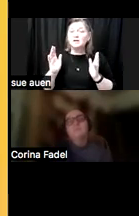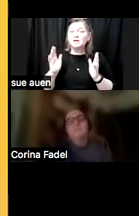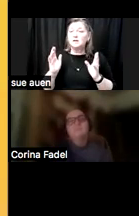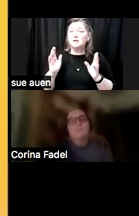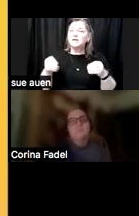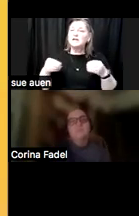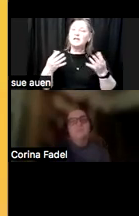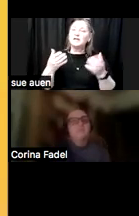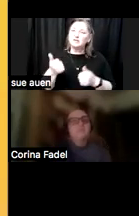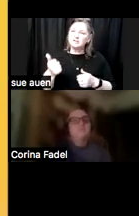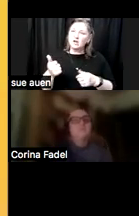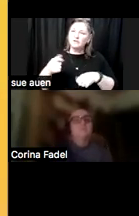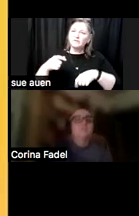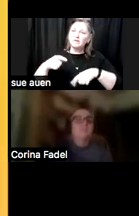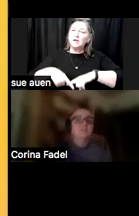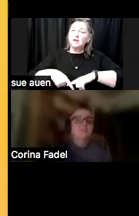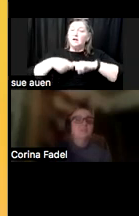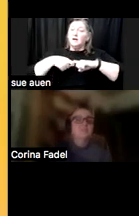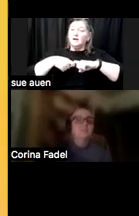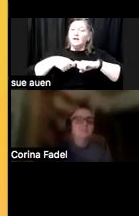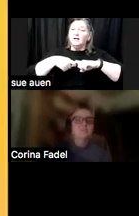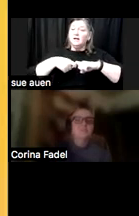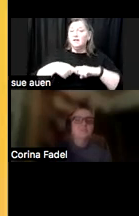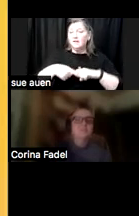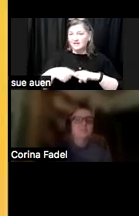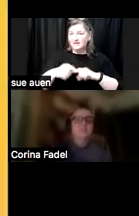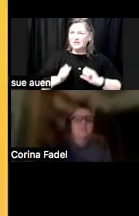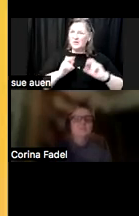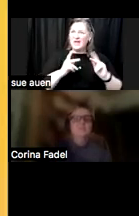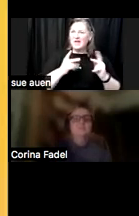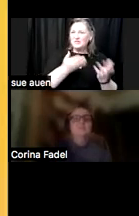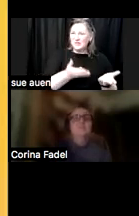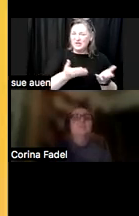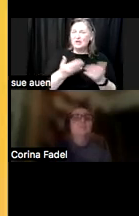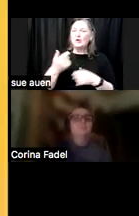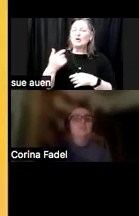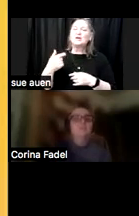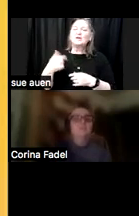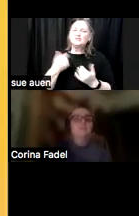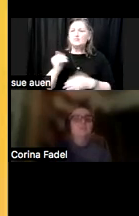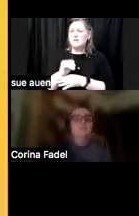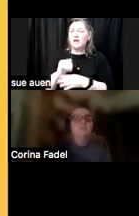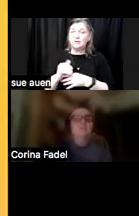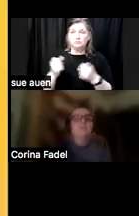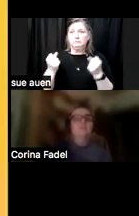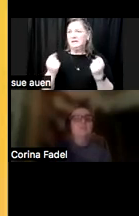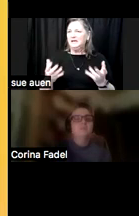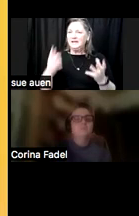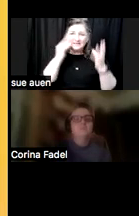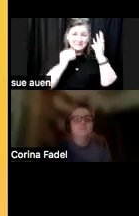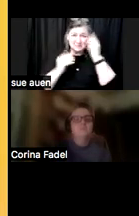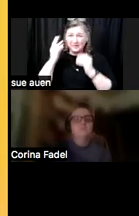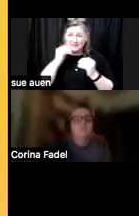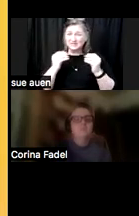give yourself some space and time to return here. Tonight has been such a full experience with so